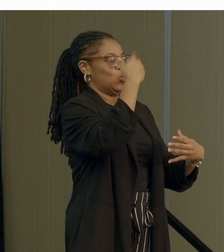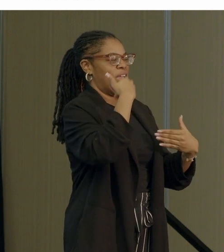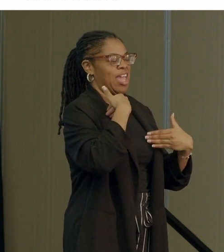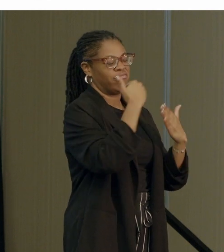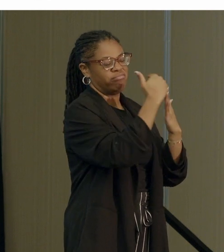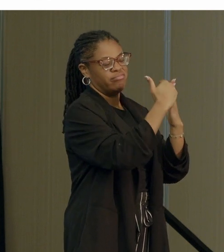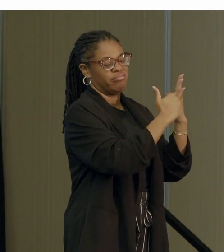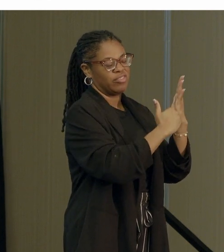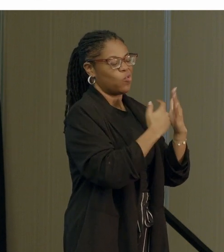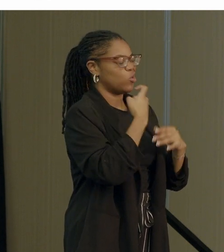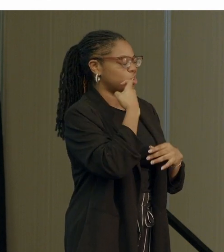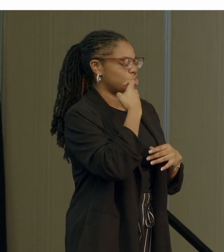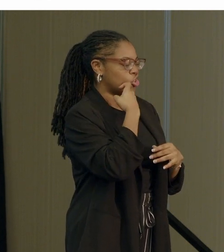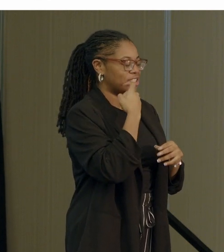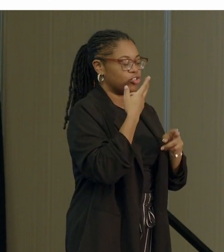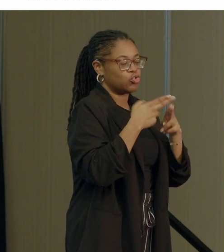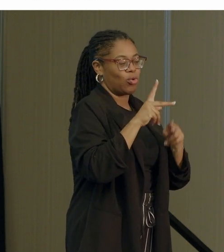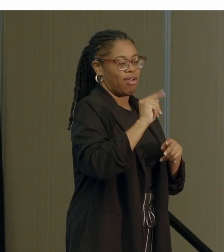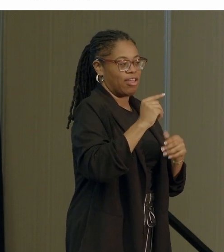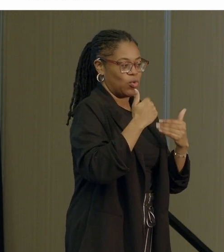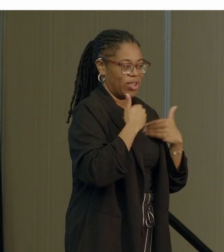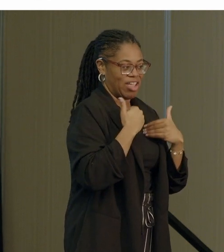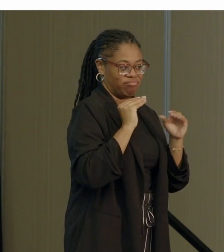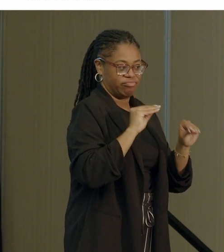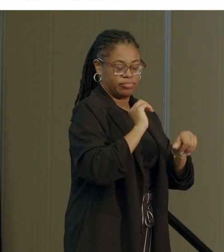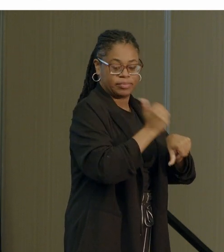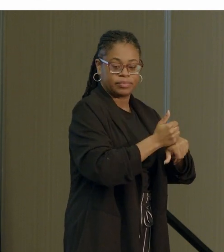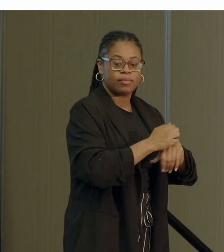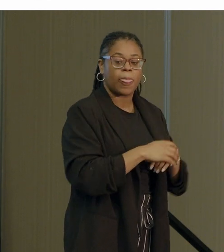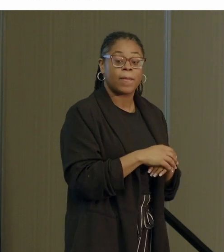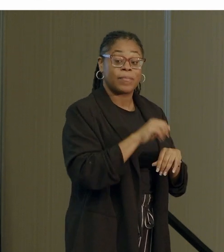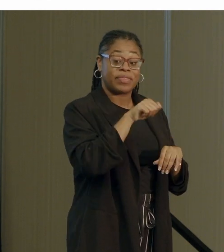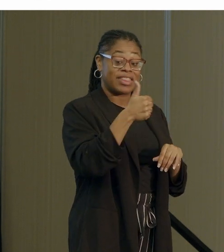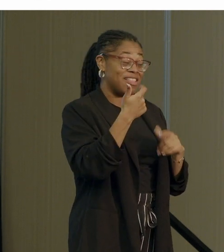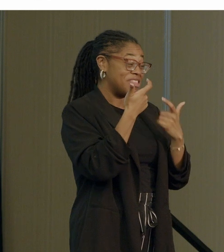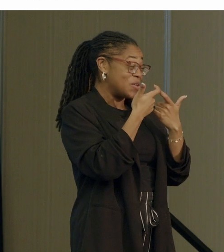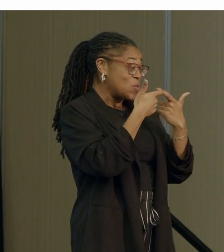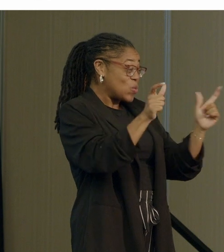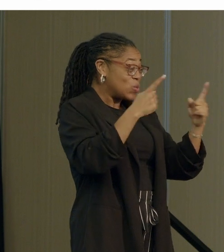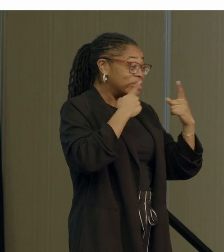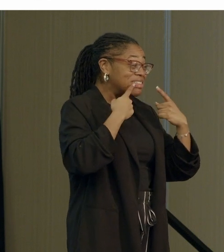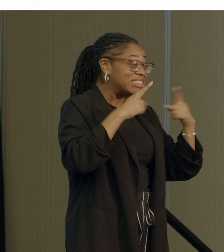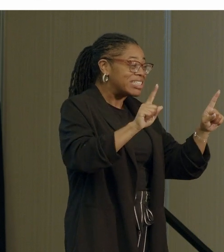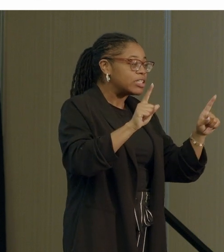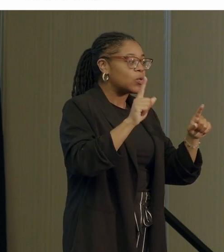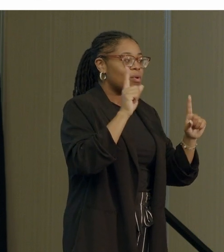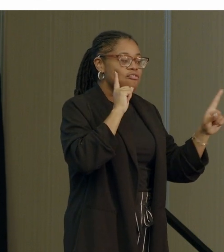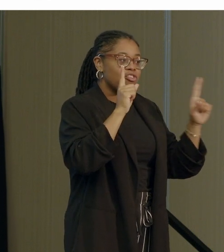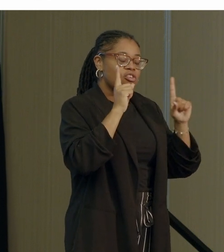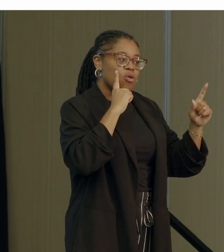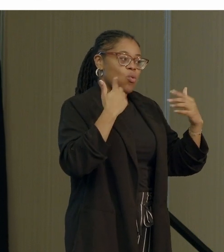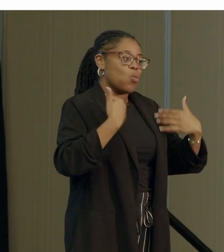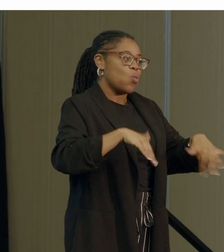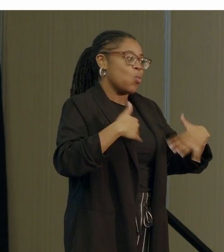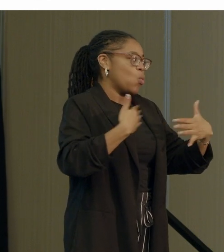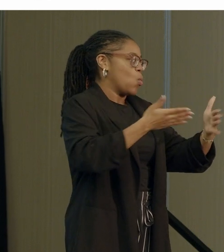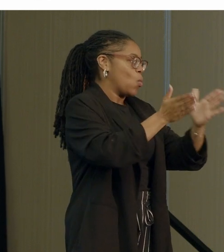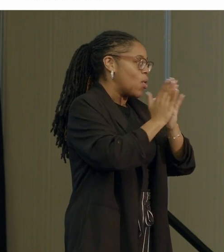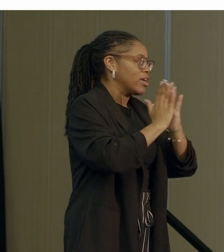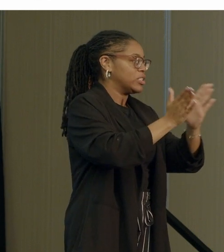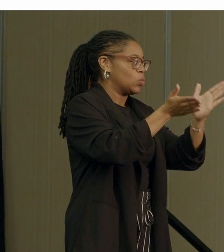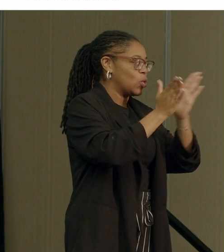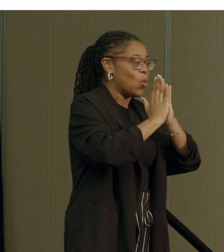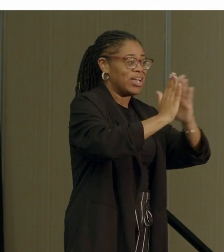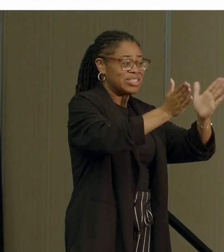menu of all our latest Drive shortcuts. Another huge announcement, which we've heard tons and tons of requests for,